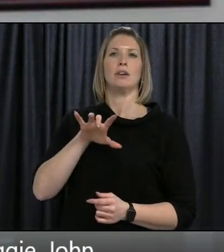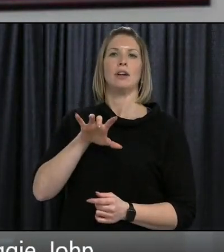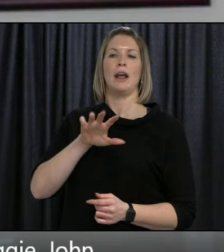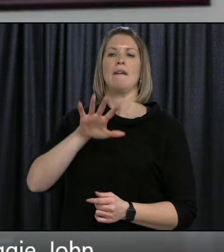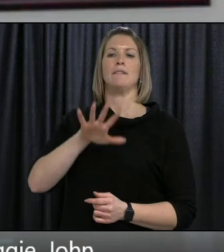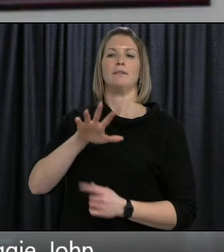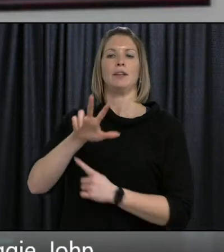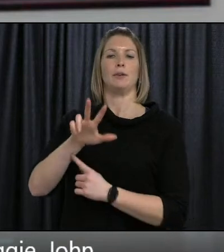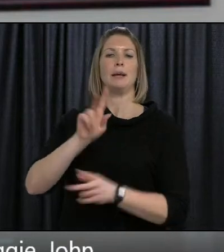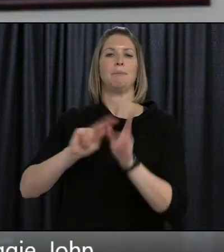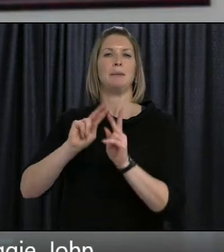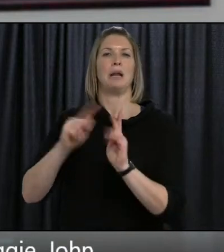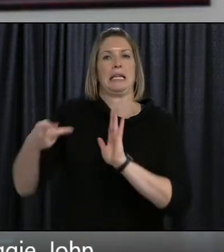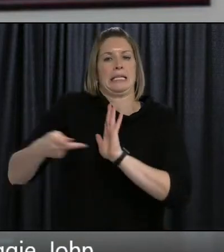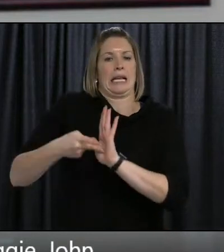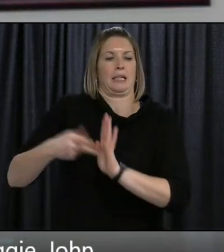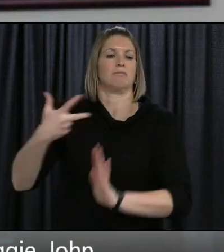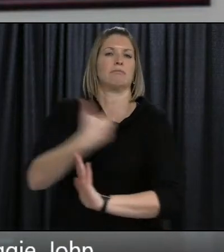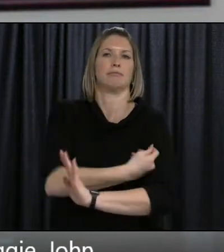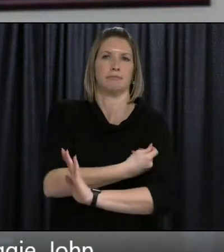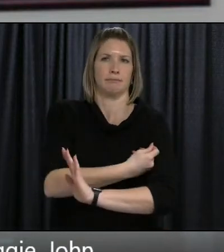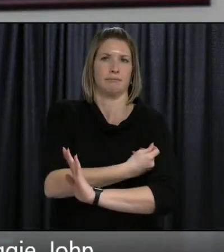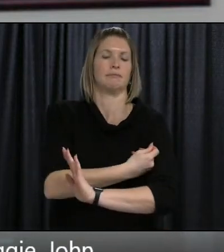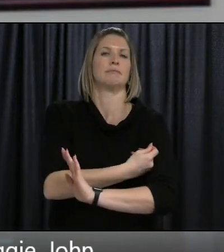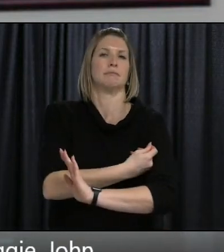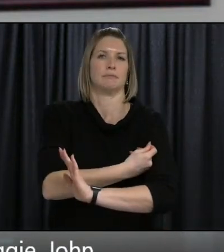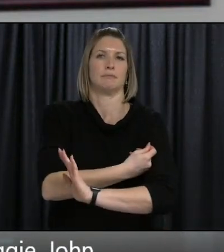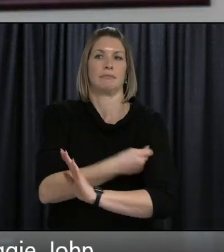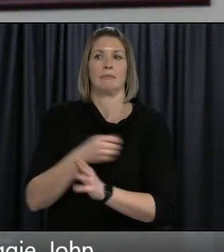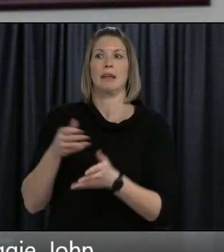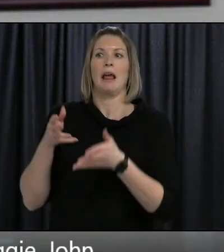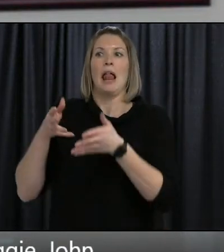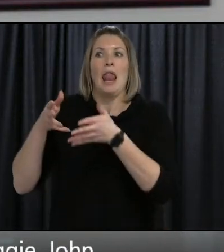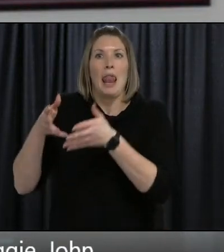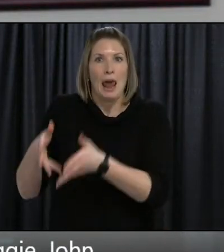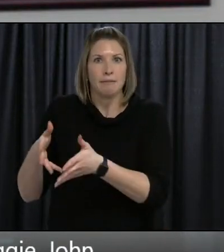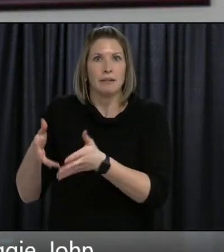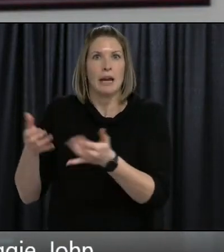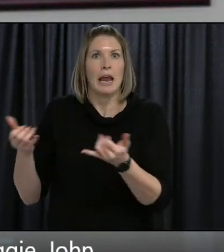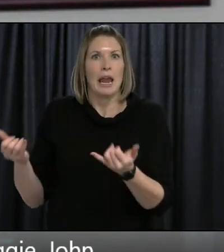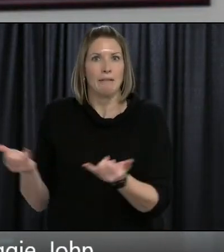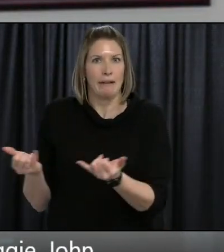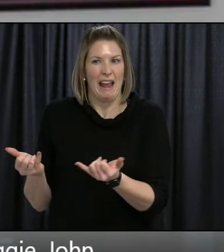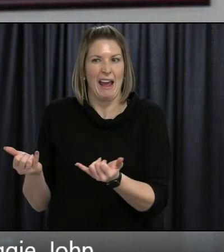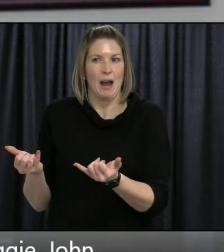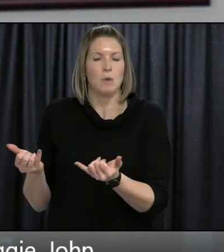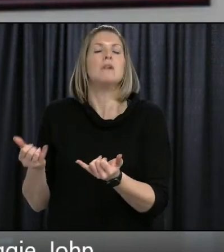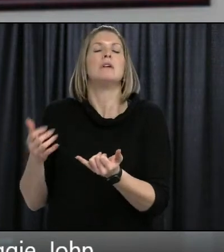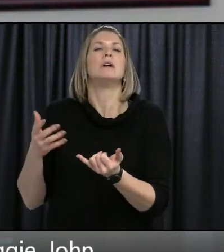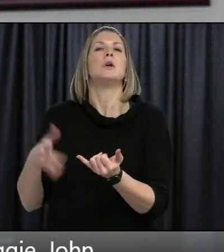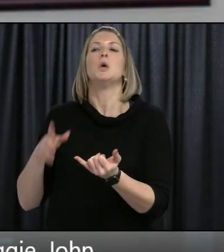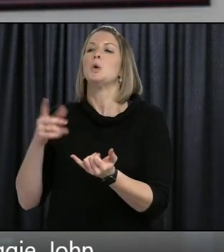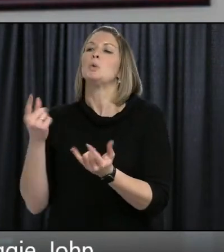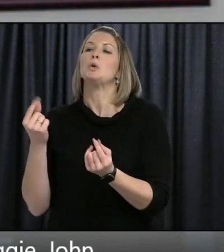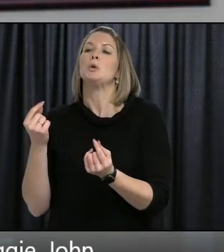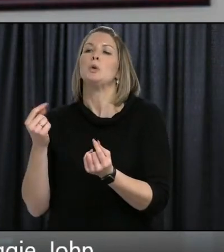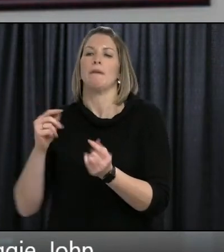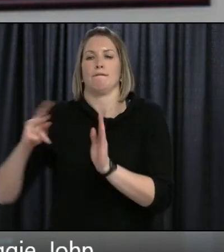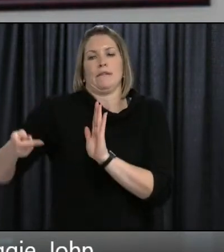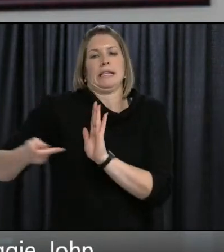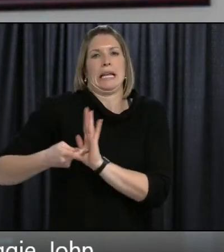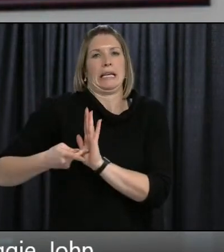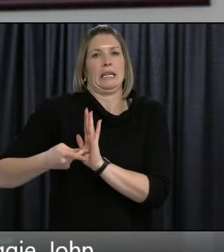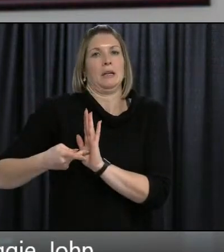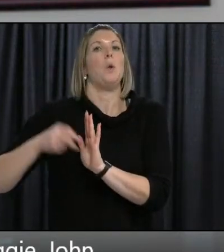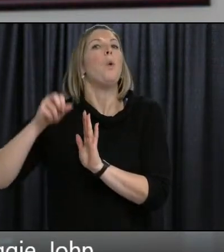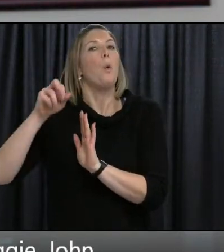second doses, and the balance of doses left in Eastern Health represents the second doses for those who have not